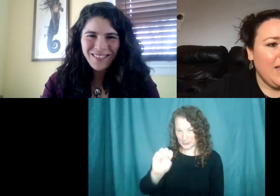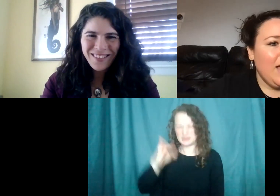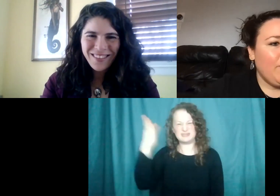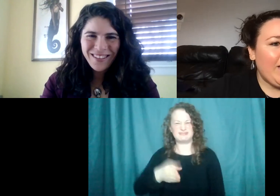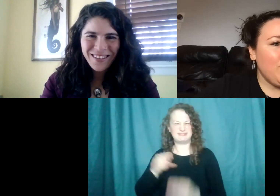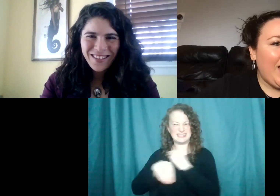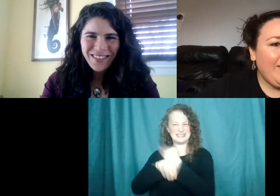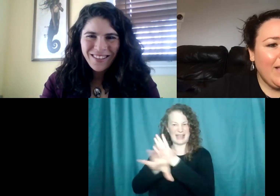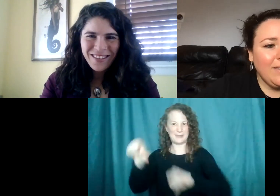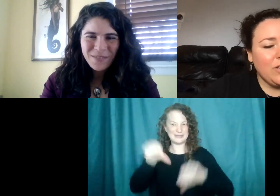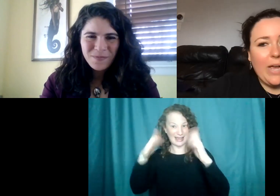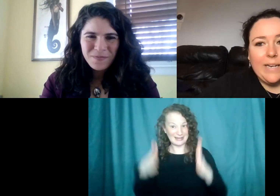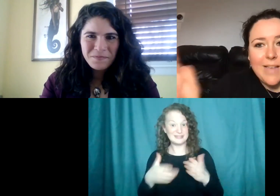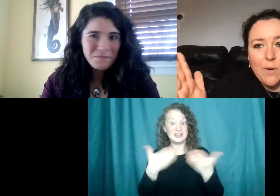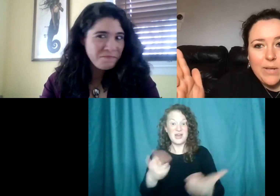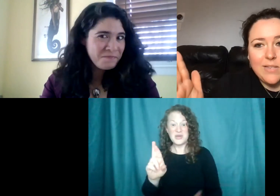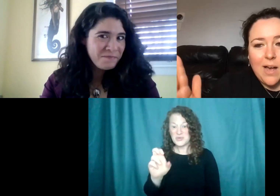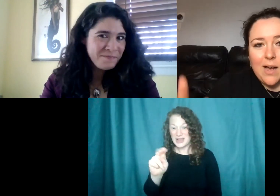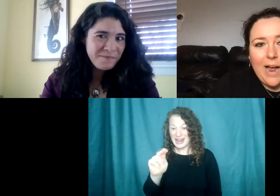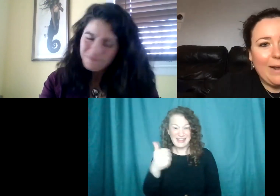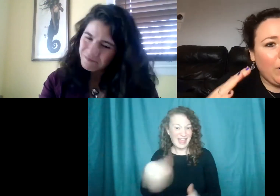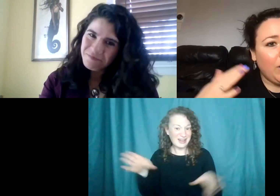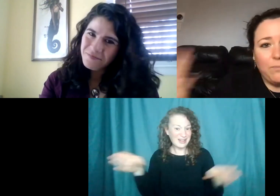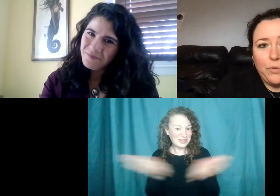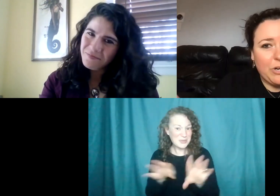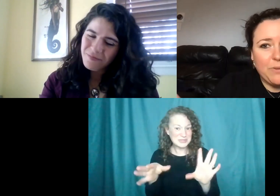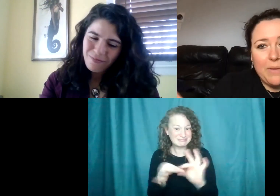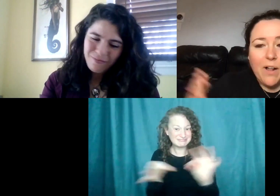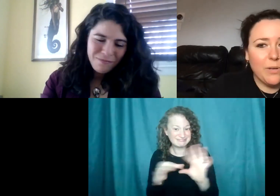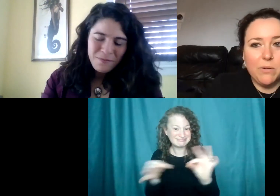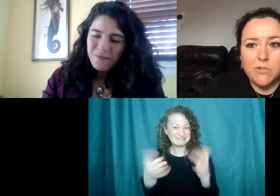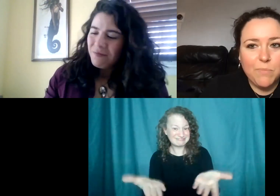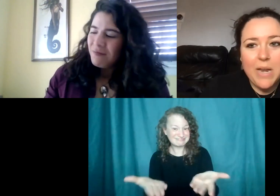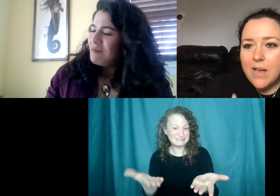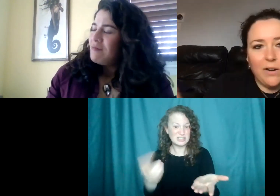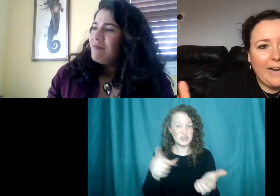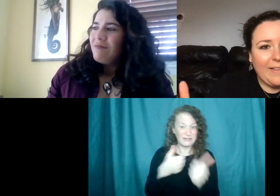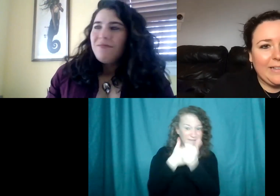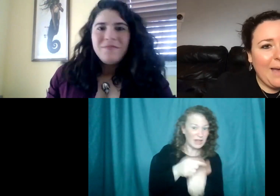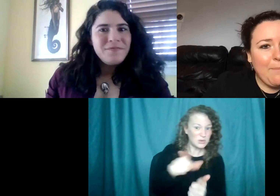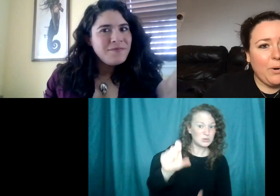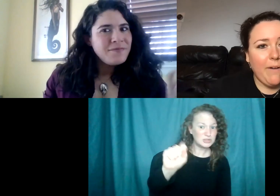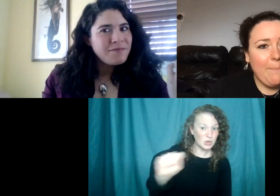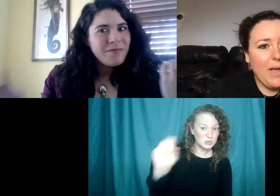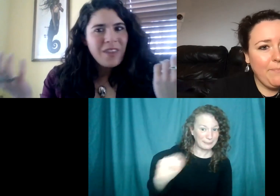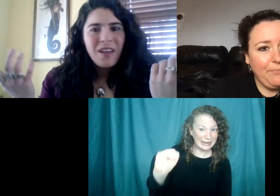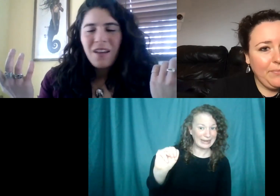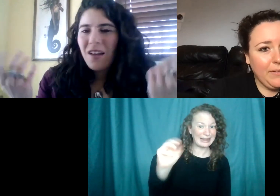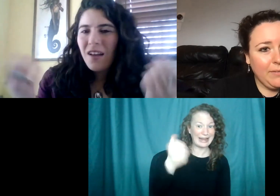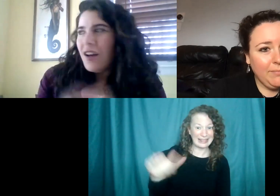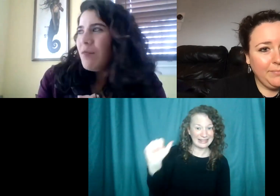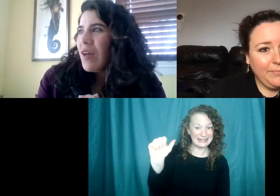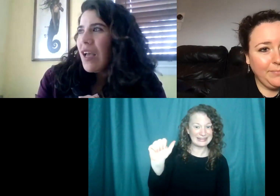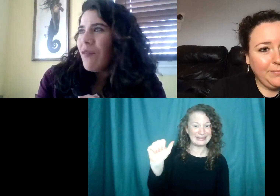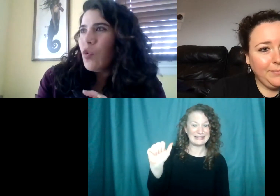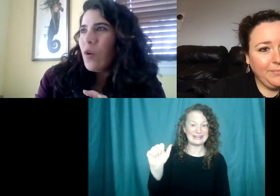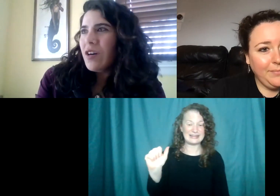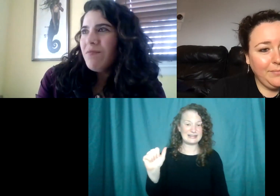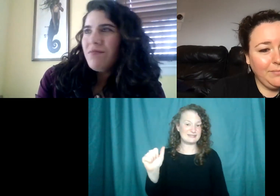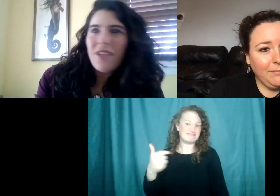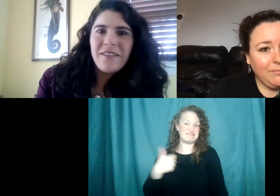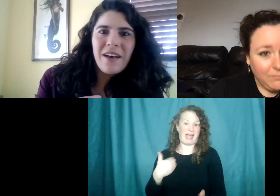youtube.com/SkypeAScientist. Rene, do you have anything else you'd like to say to us? Anywhere that we should be following you on social media or anything like that before we wrap up? I have